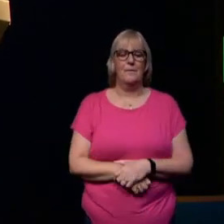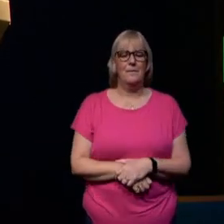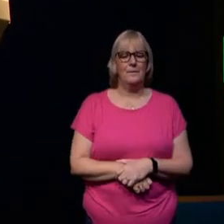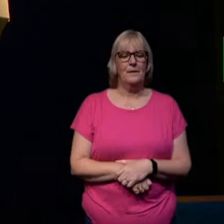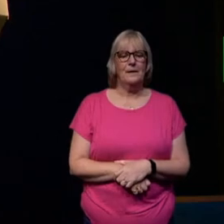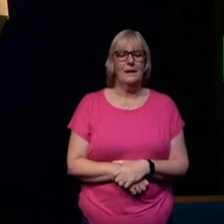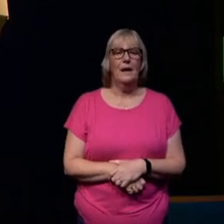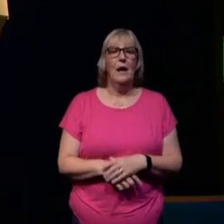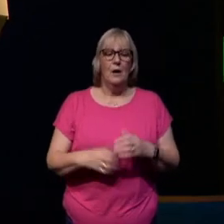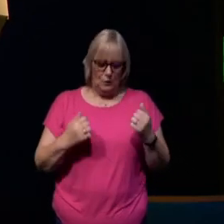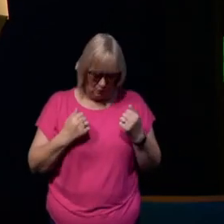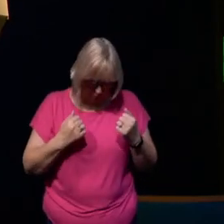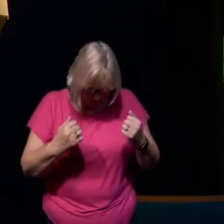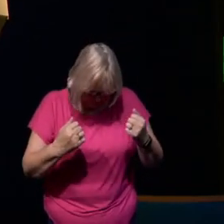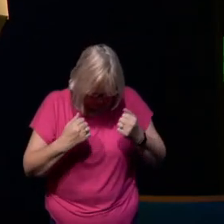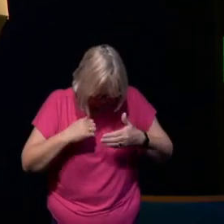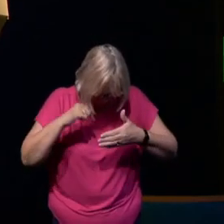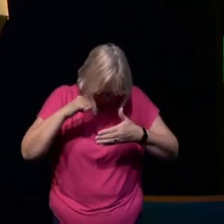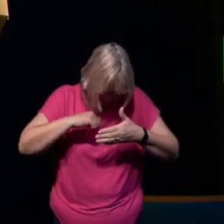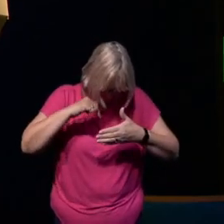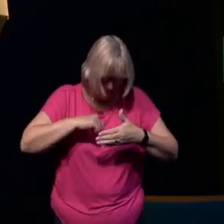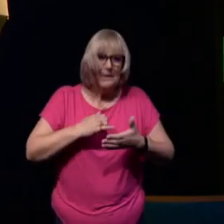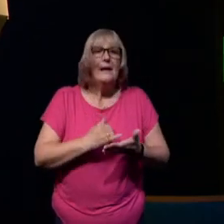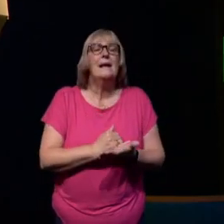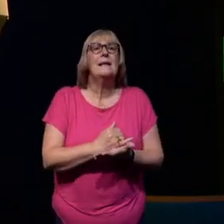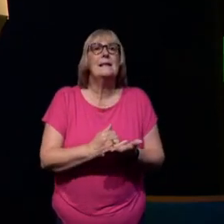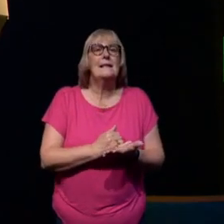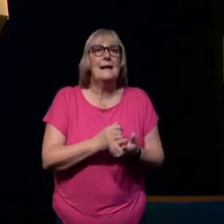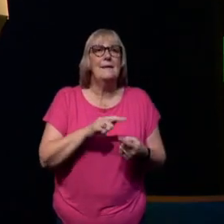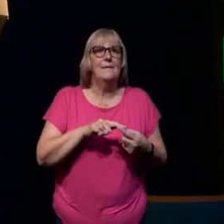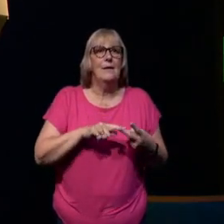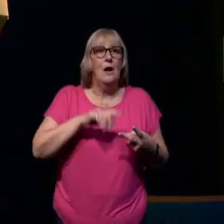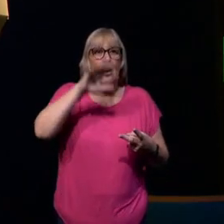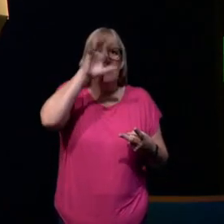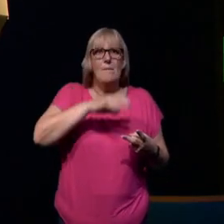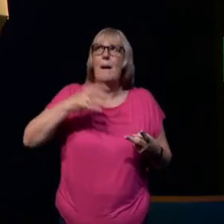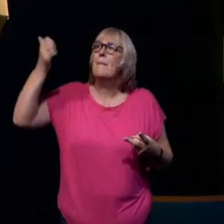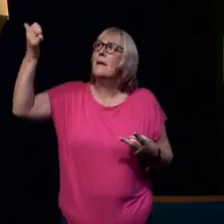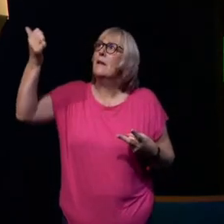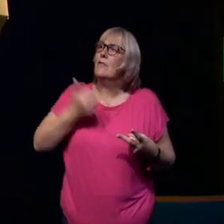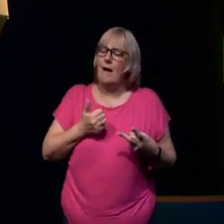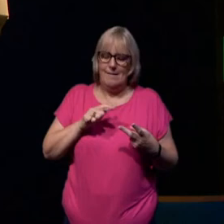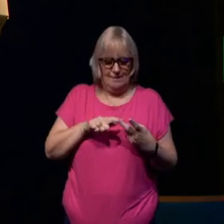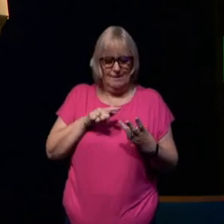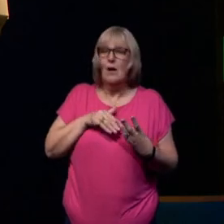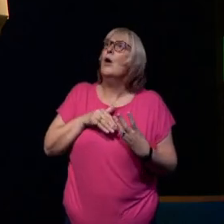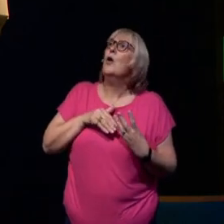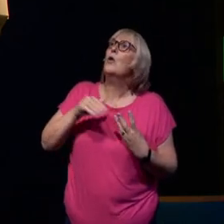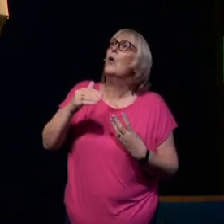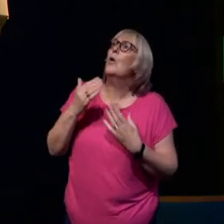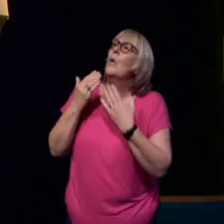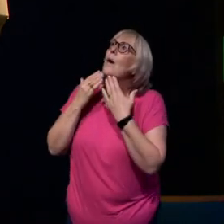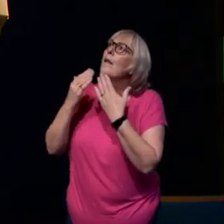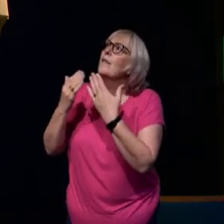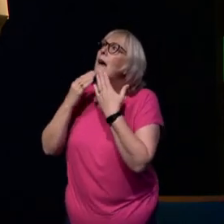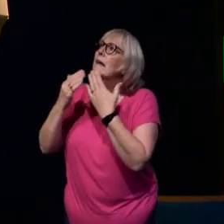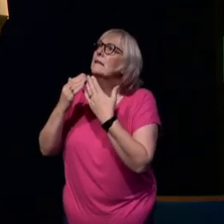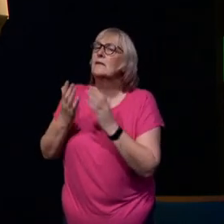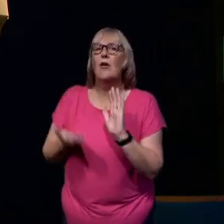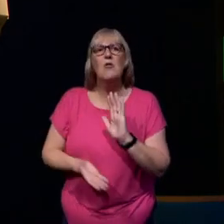you see your sin, and from there you remember God's grace and you go out in thanksgiving rather than